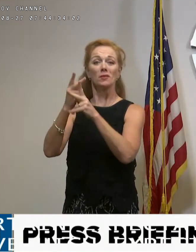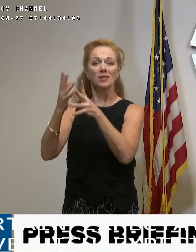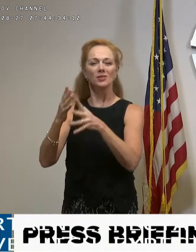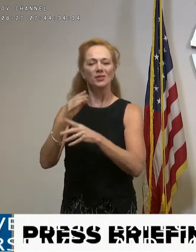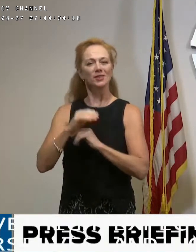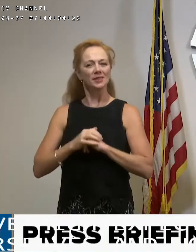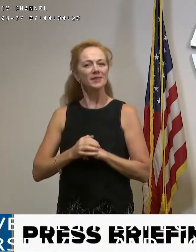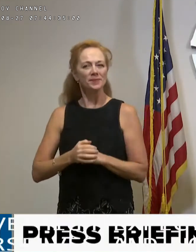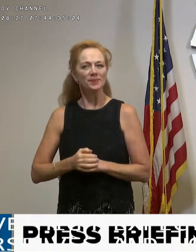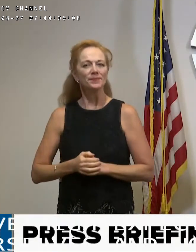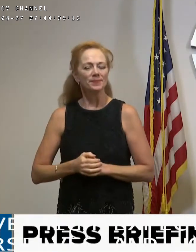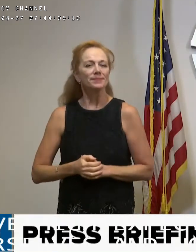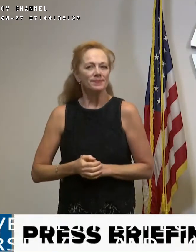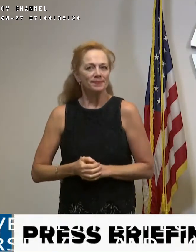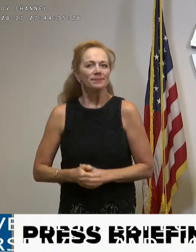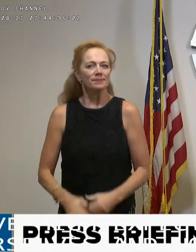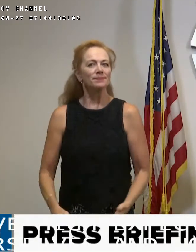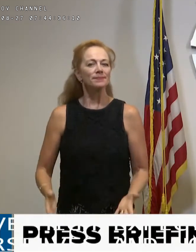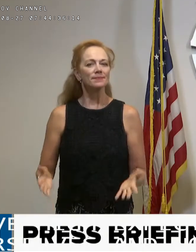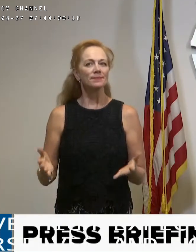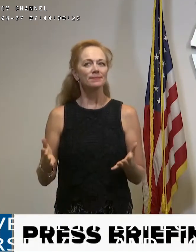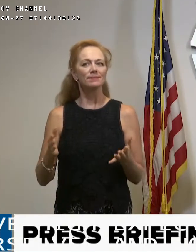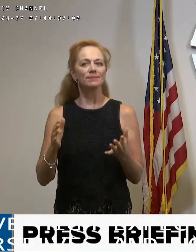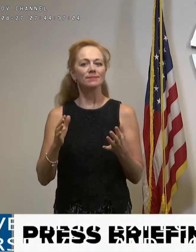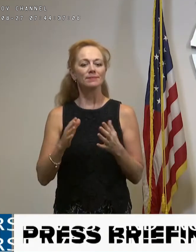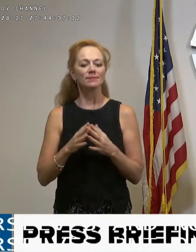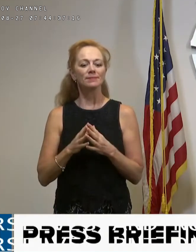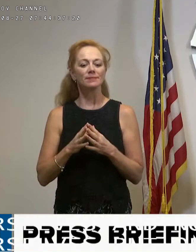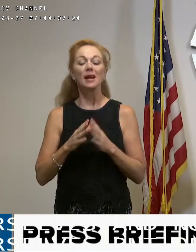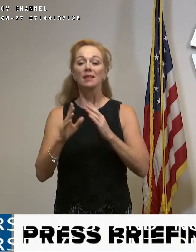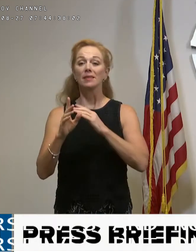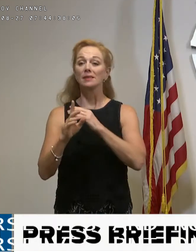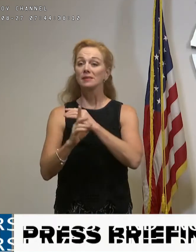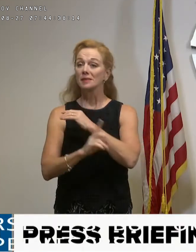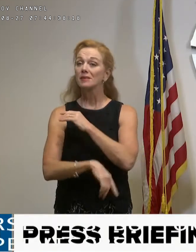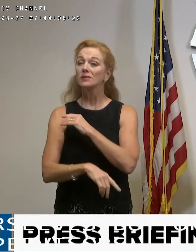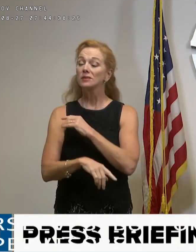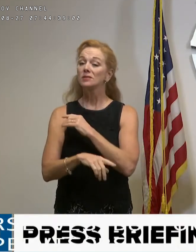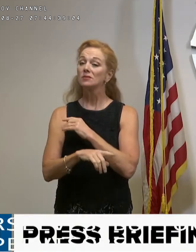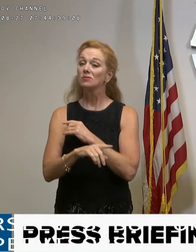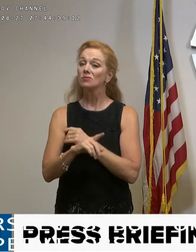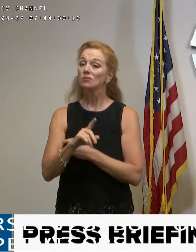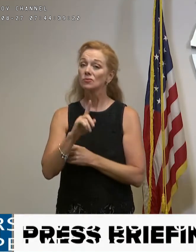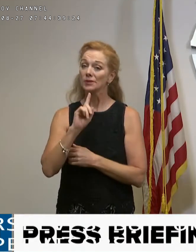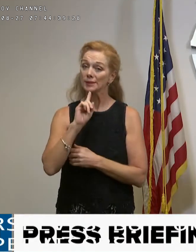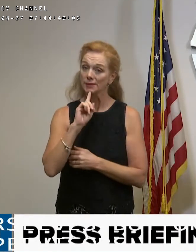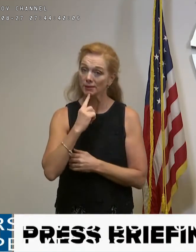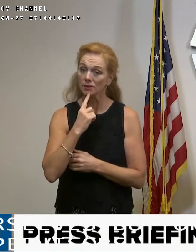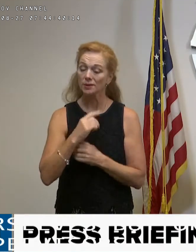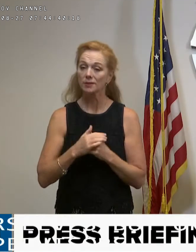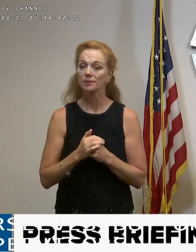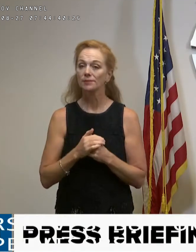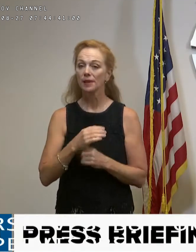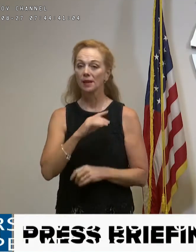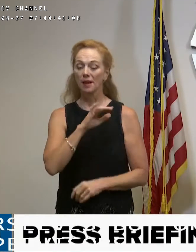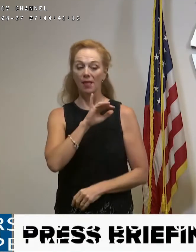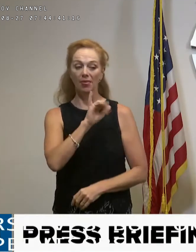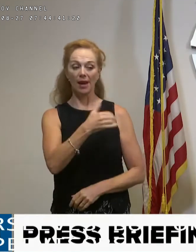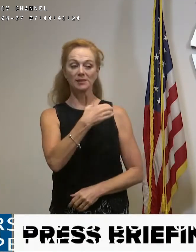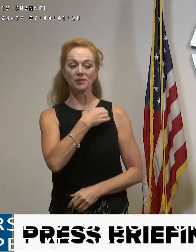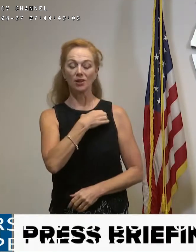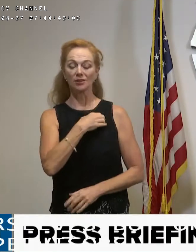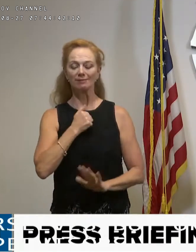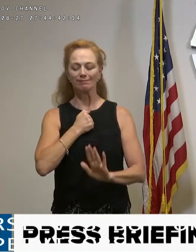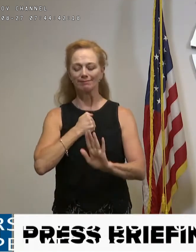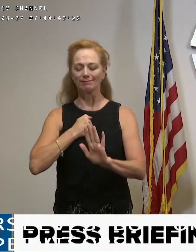supervisors. So with that, the discipline was significant. That Sergeant